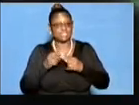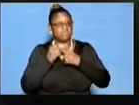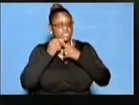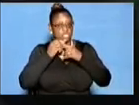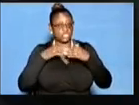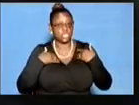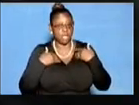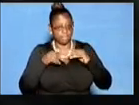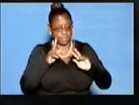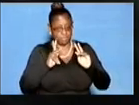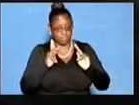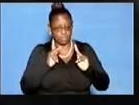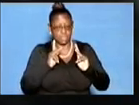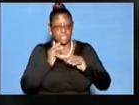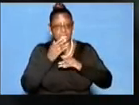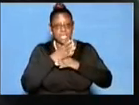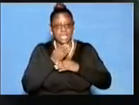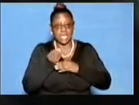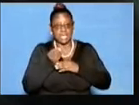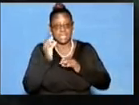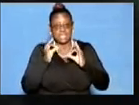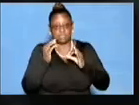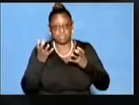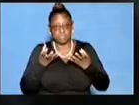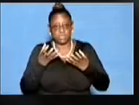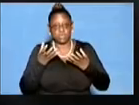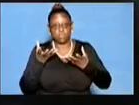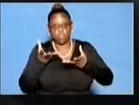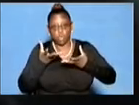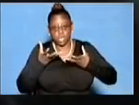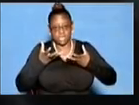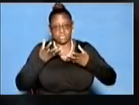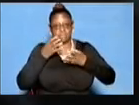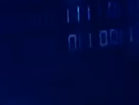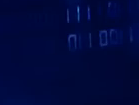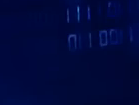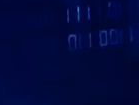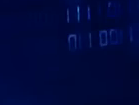kids and even people just looking to get into the field or industry just on a whole.